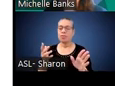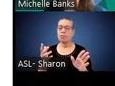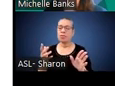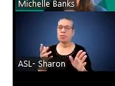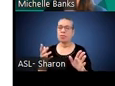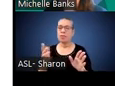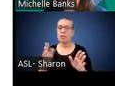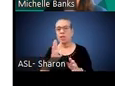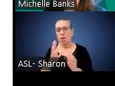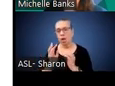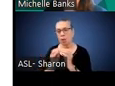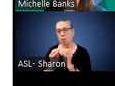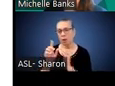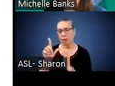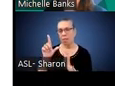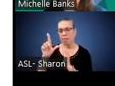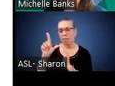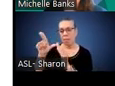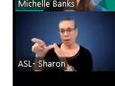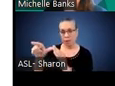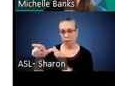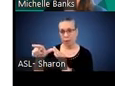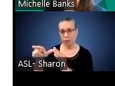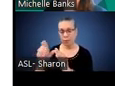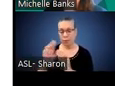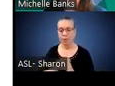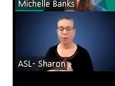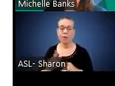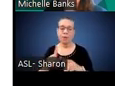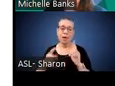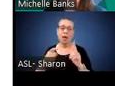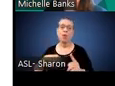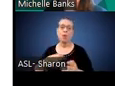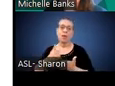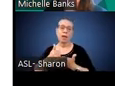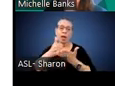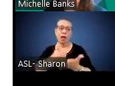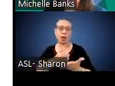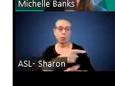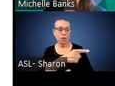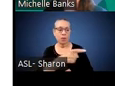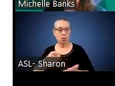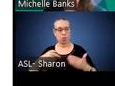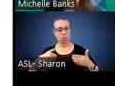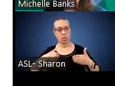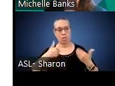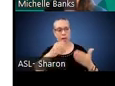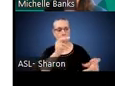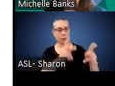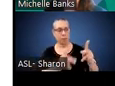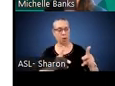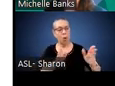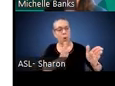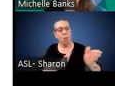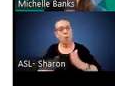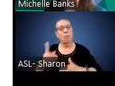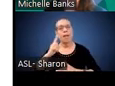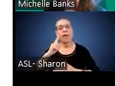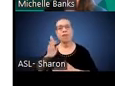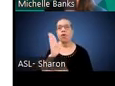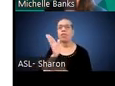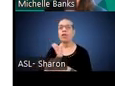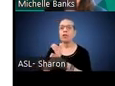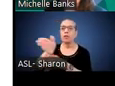that later on in the presentation, but we're helping our participants improve their preparation for their careers.